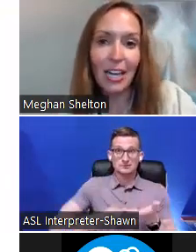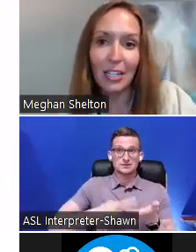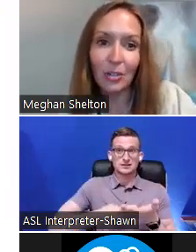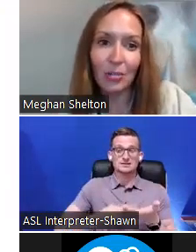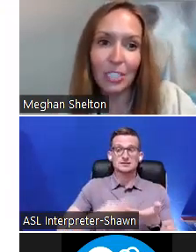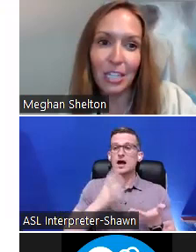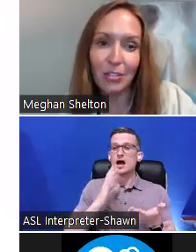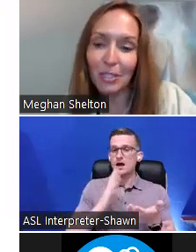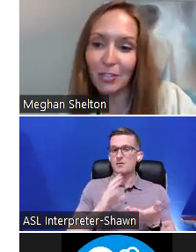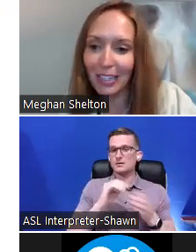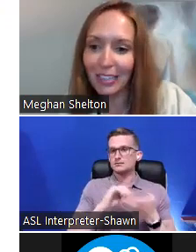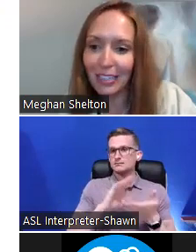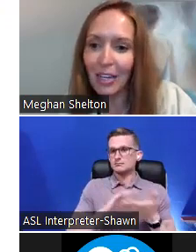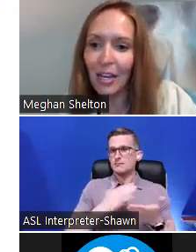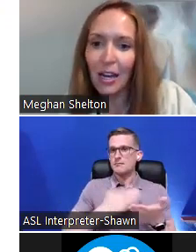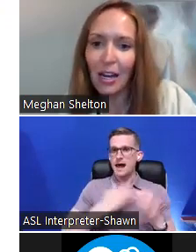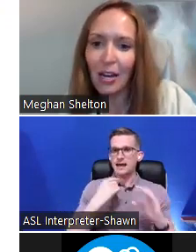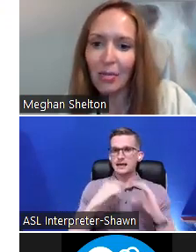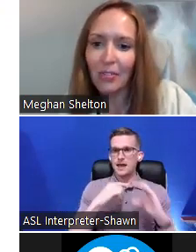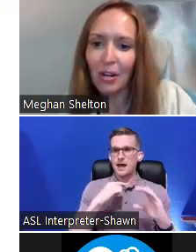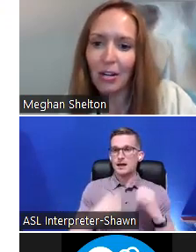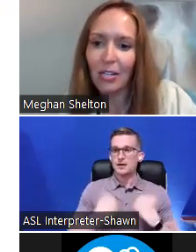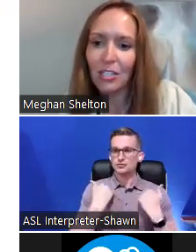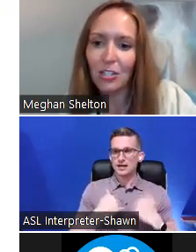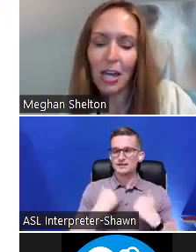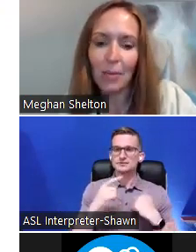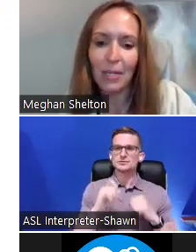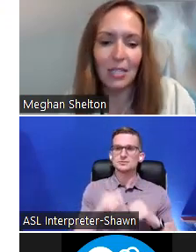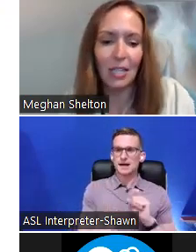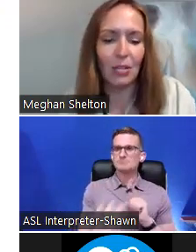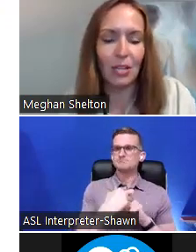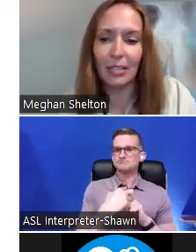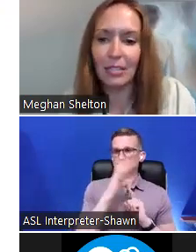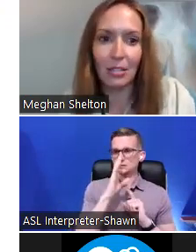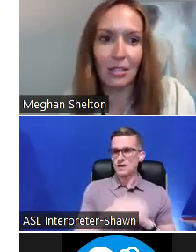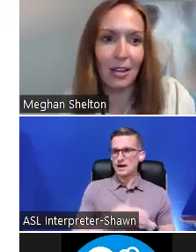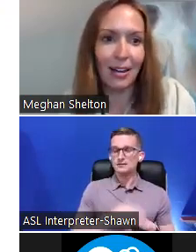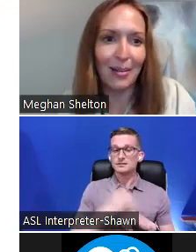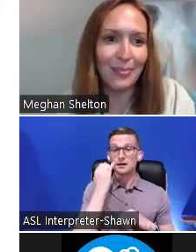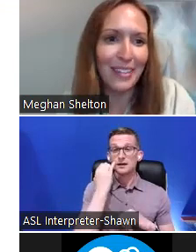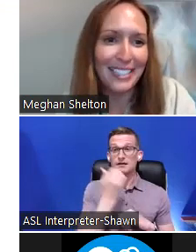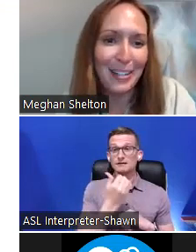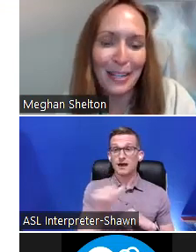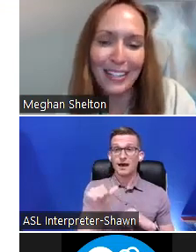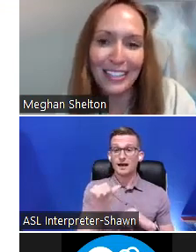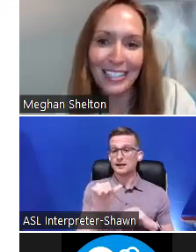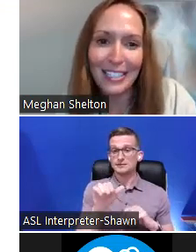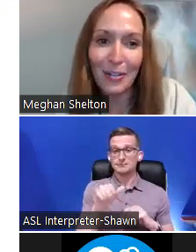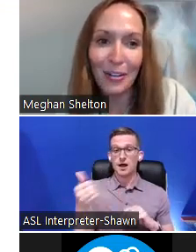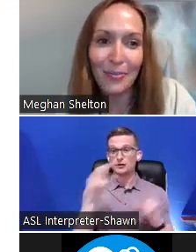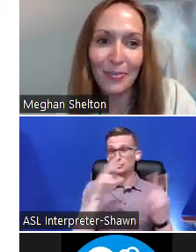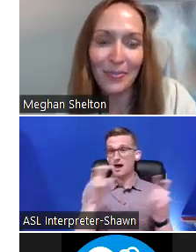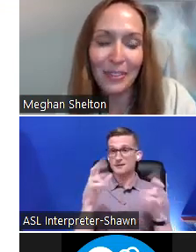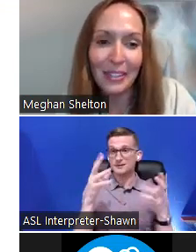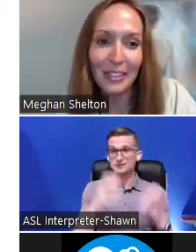the chat and you can reach out to me directly if there are additional topics that you would like to hear about at the next town